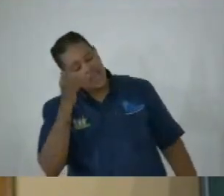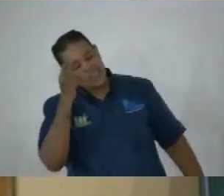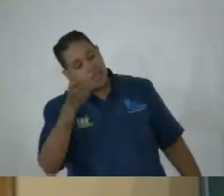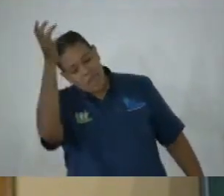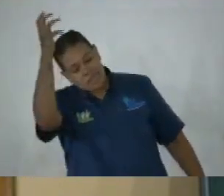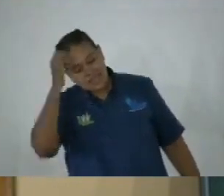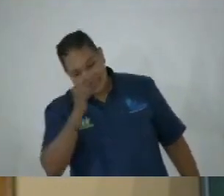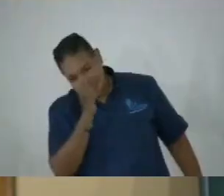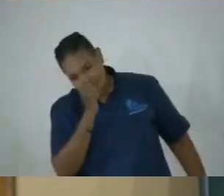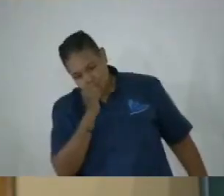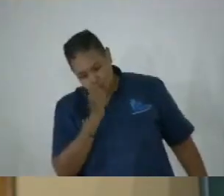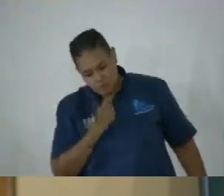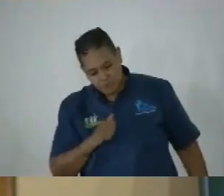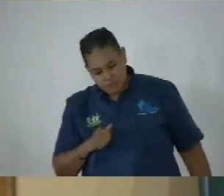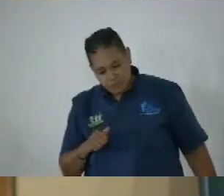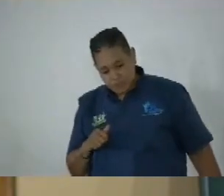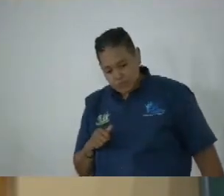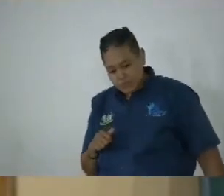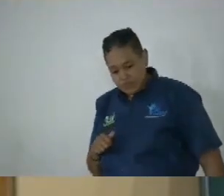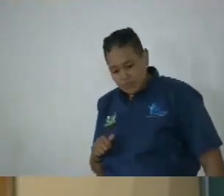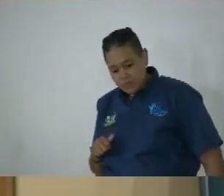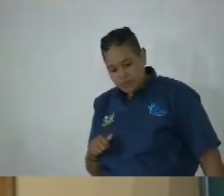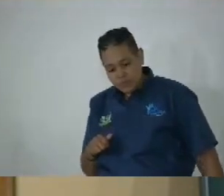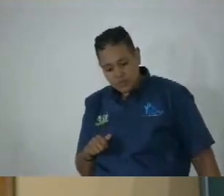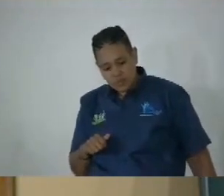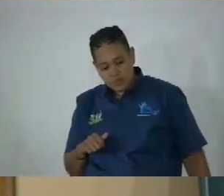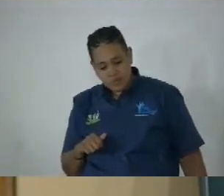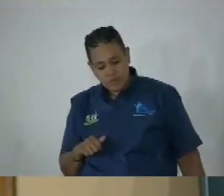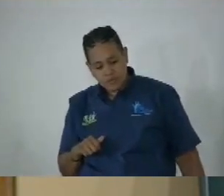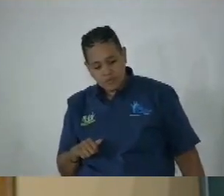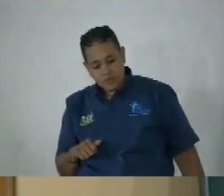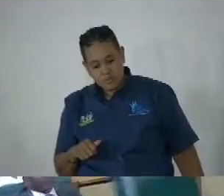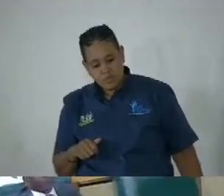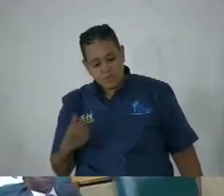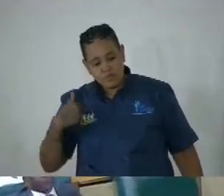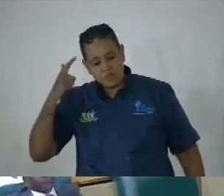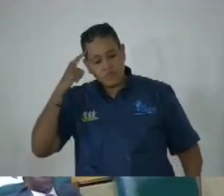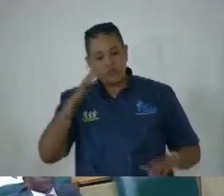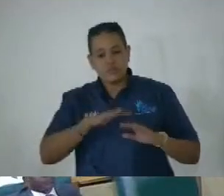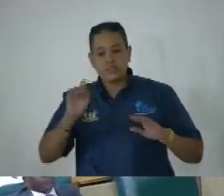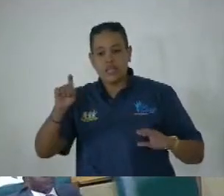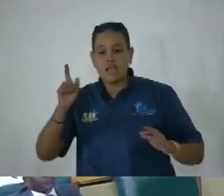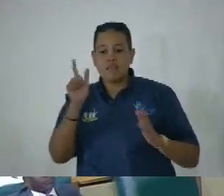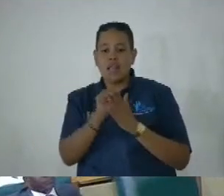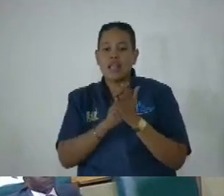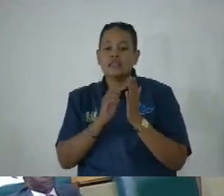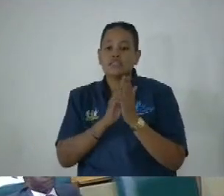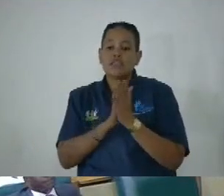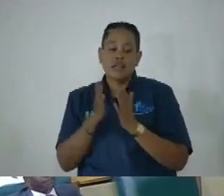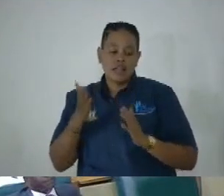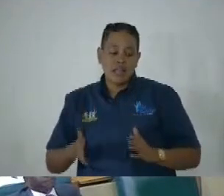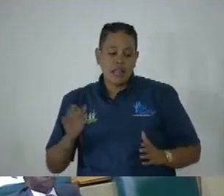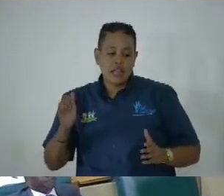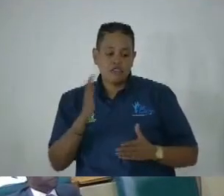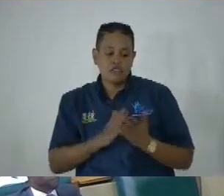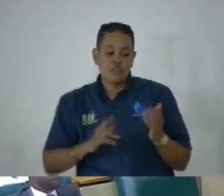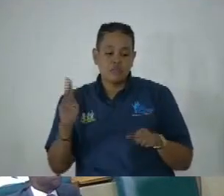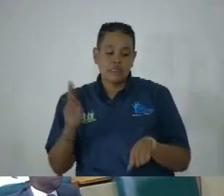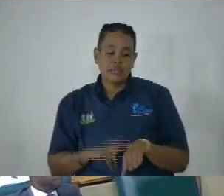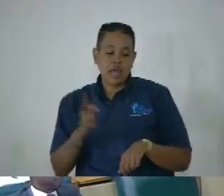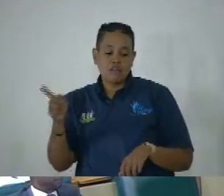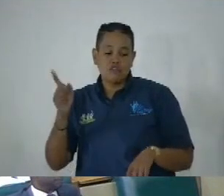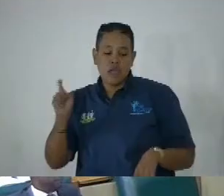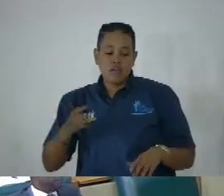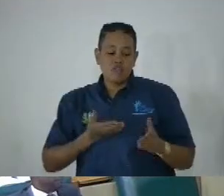Mr. President. I don't think that you would have to legislate that, because there are certain principles of natural justice which apply